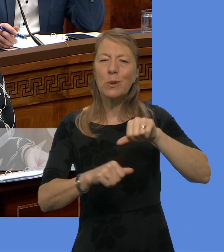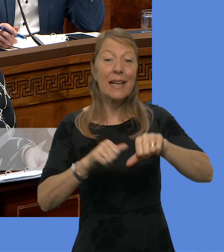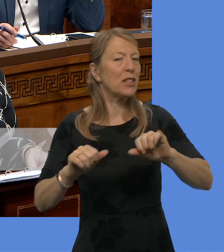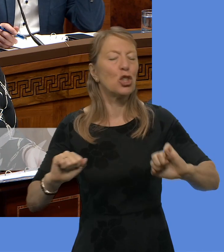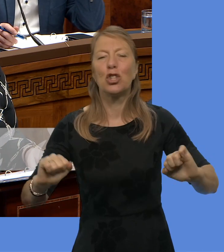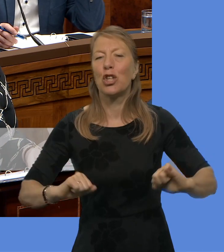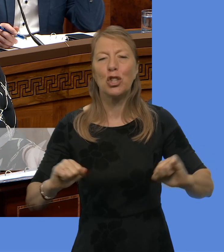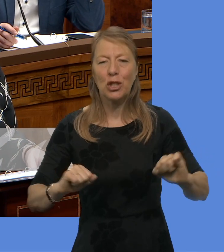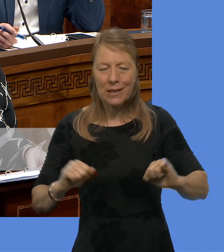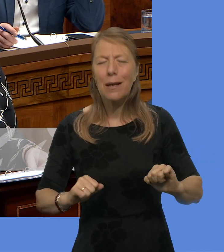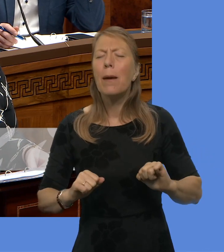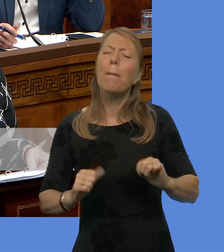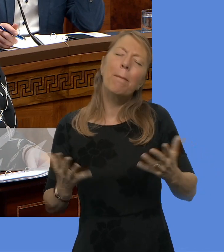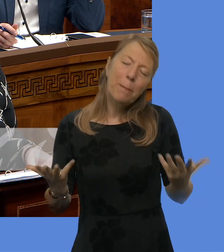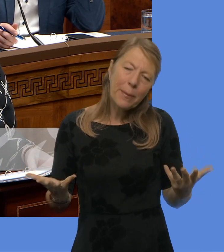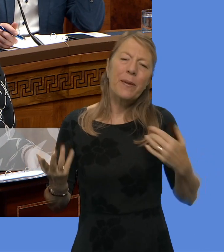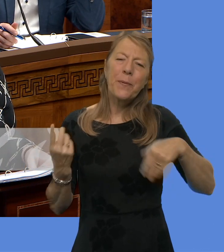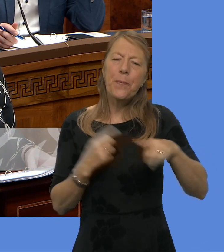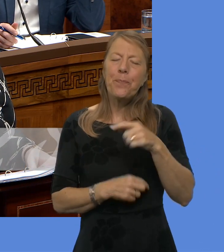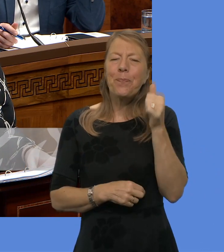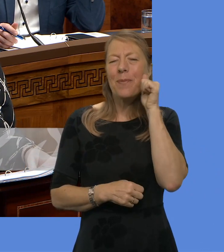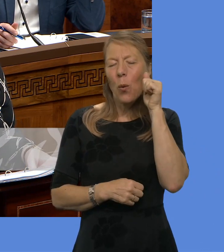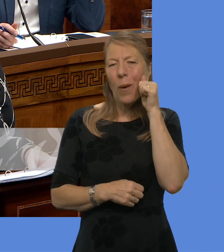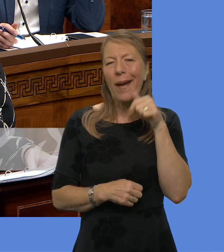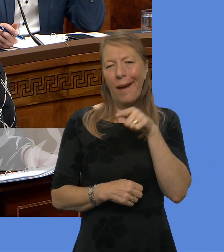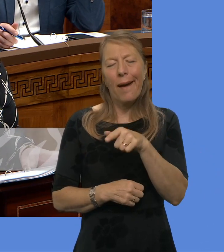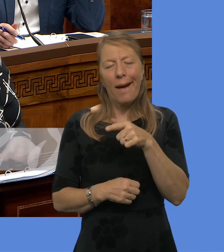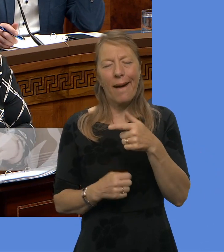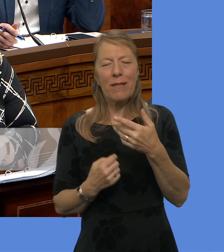to improve aspects of the criminal history disclosure scheme. In